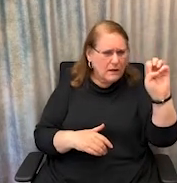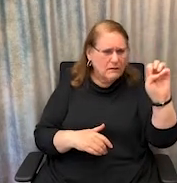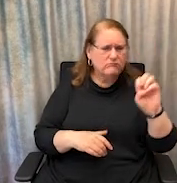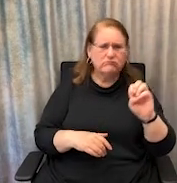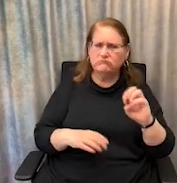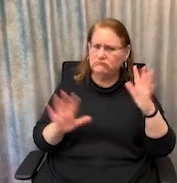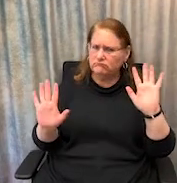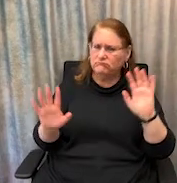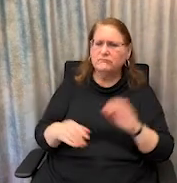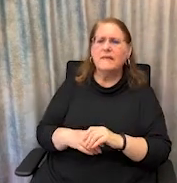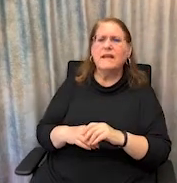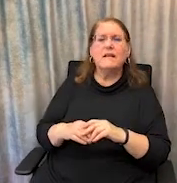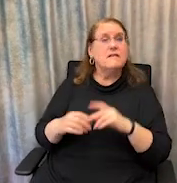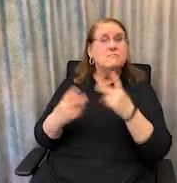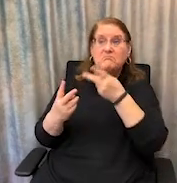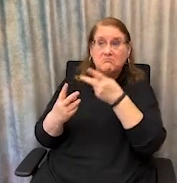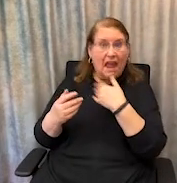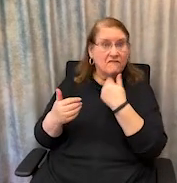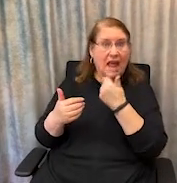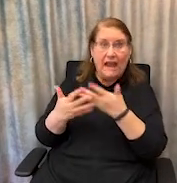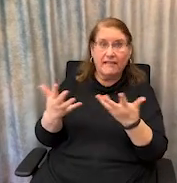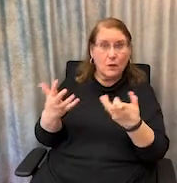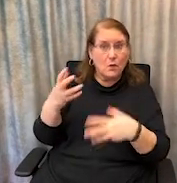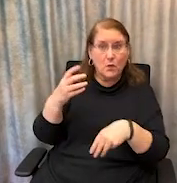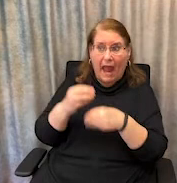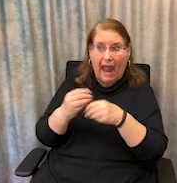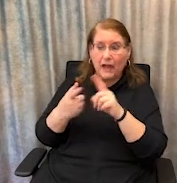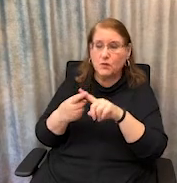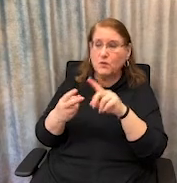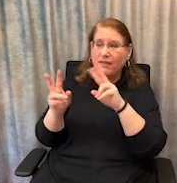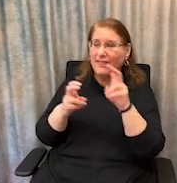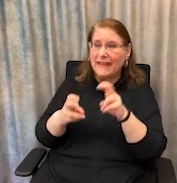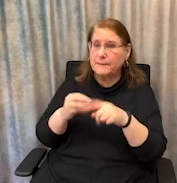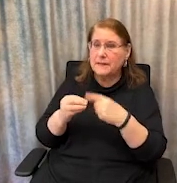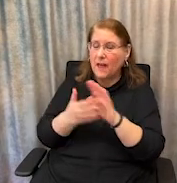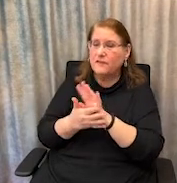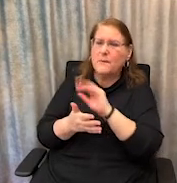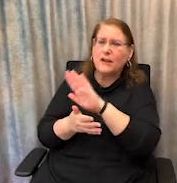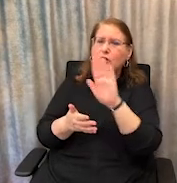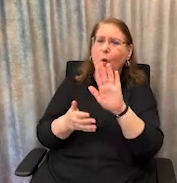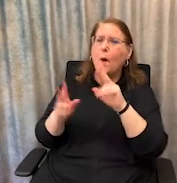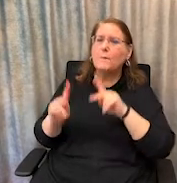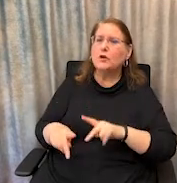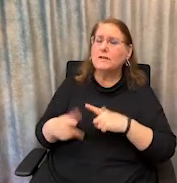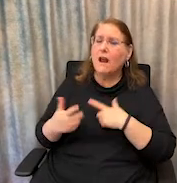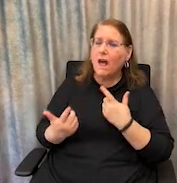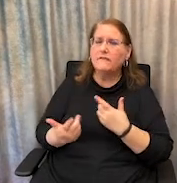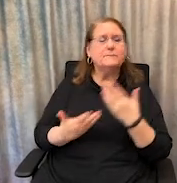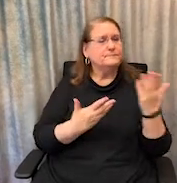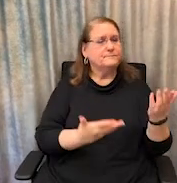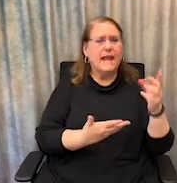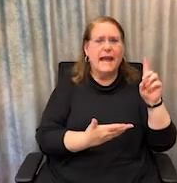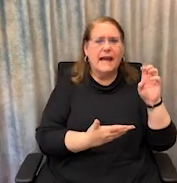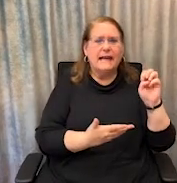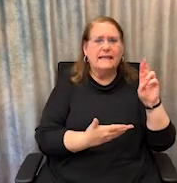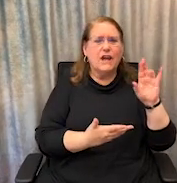and Mohammed, do you have anything to add to the themes of the film and your personal life? So